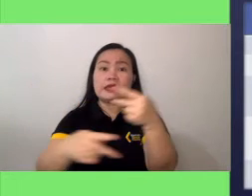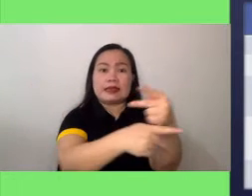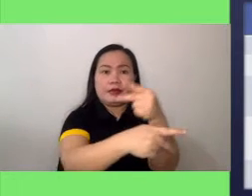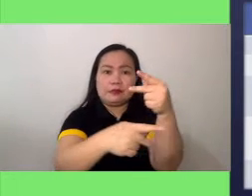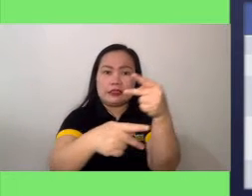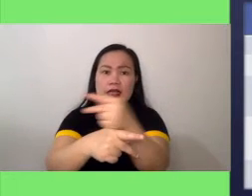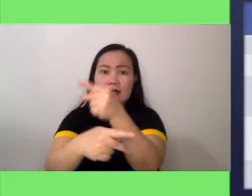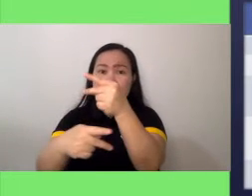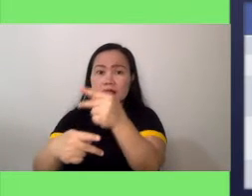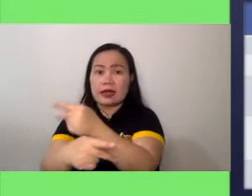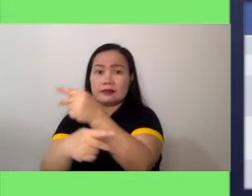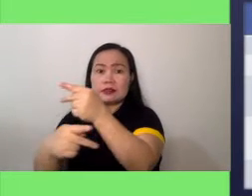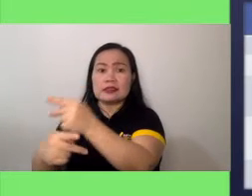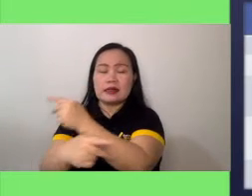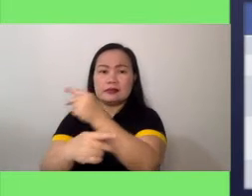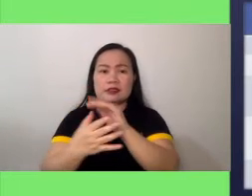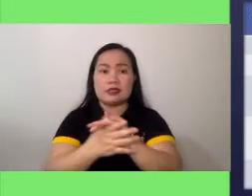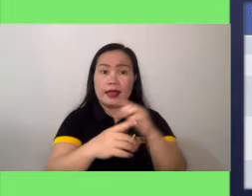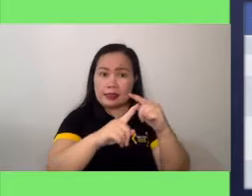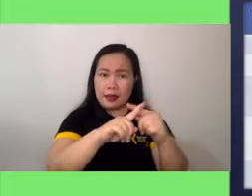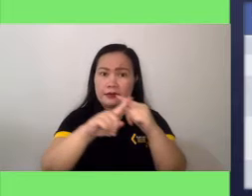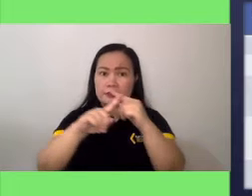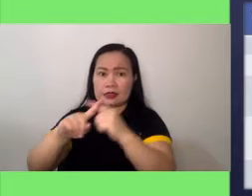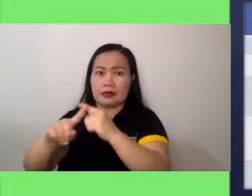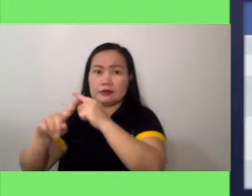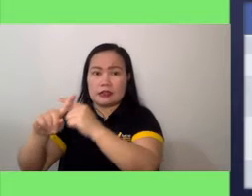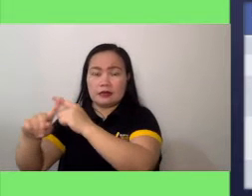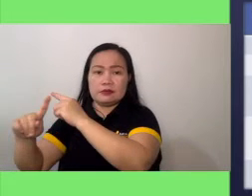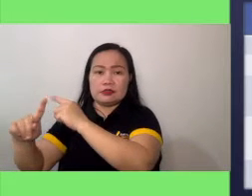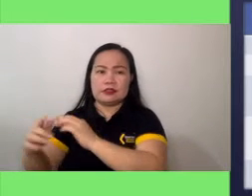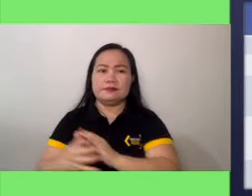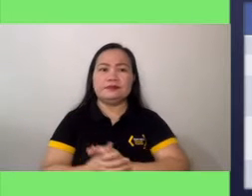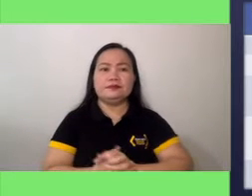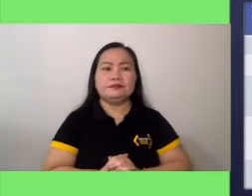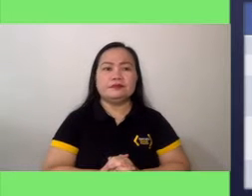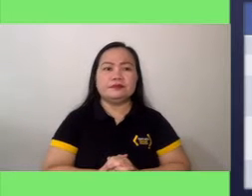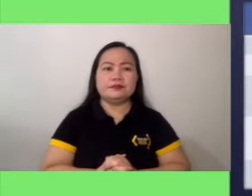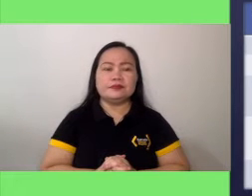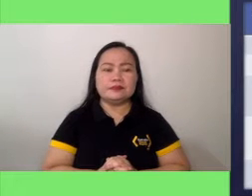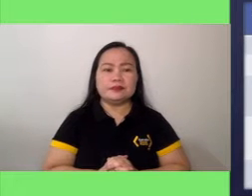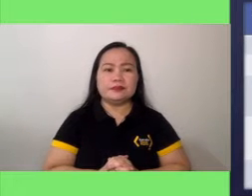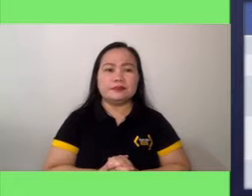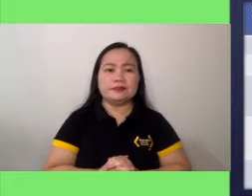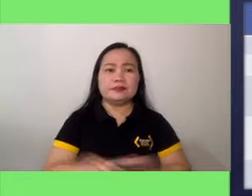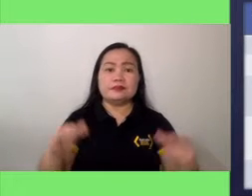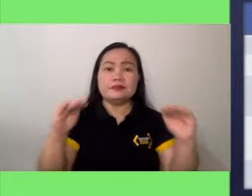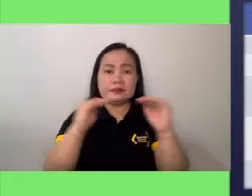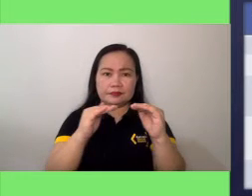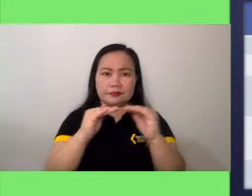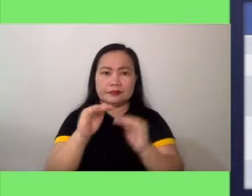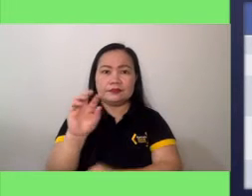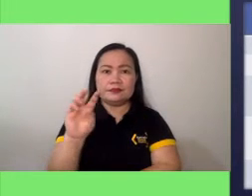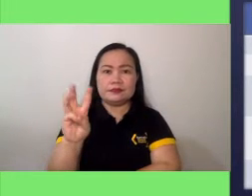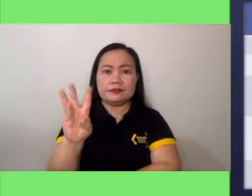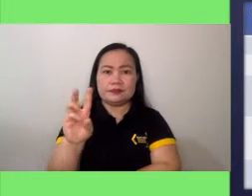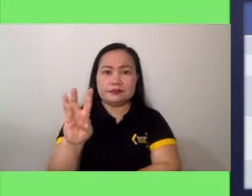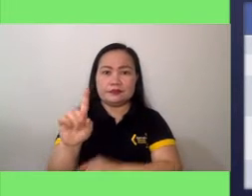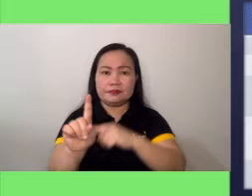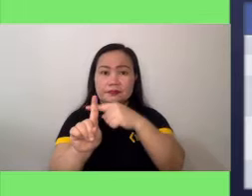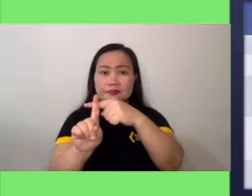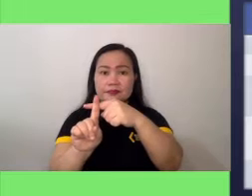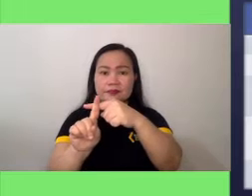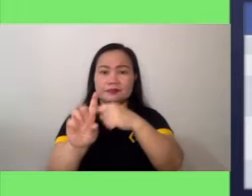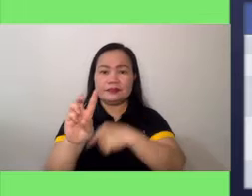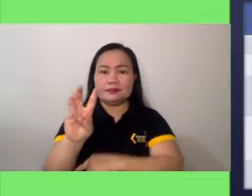is negative 2. Kaya 4 na negative 2. So, negative 2 times negative 2 times negative 2 times negative 2, that is